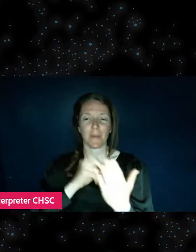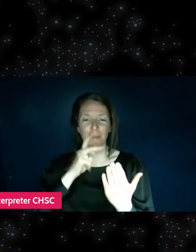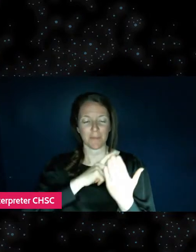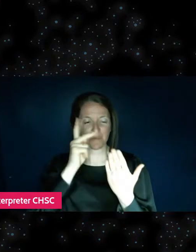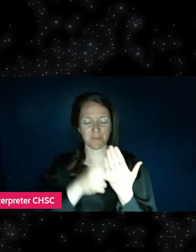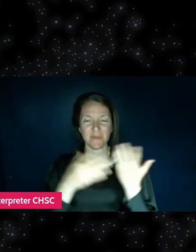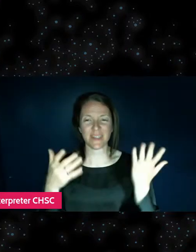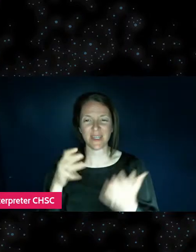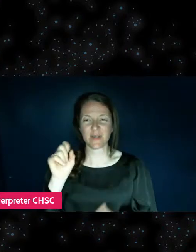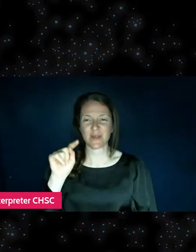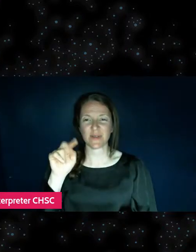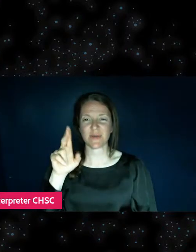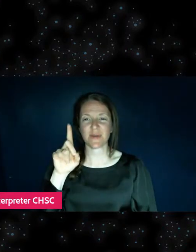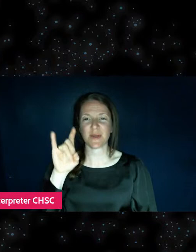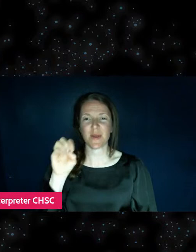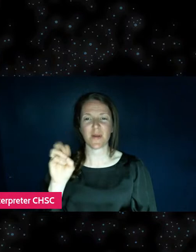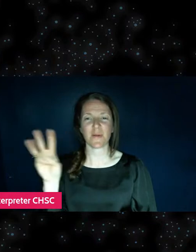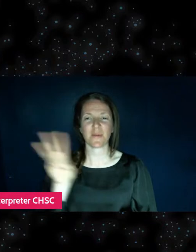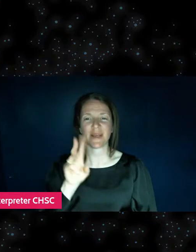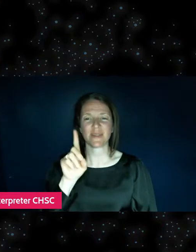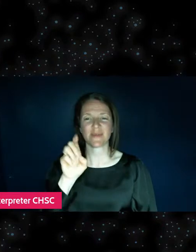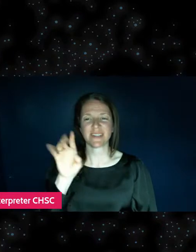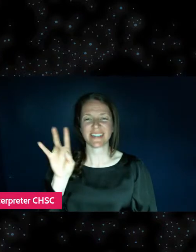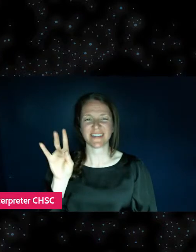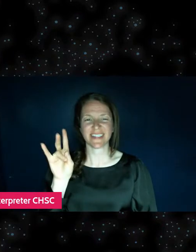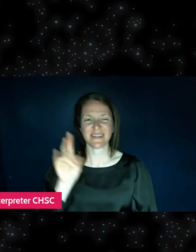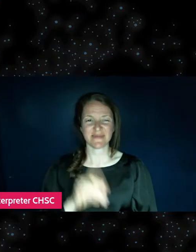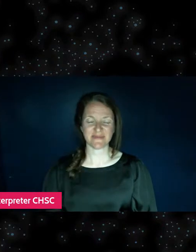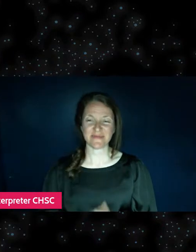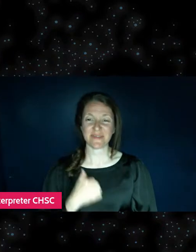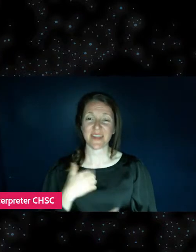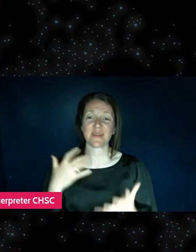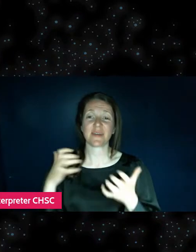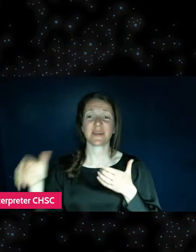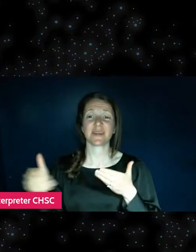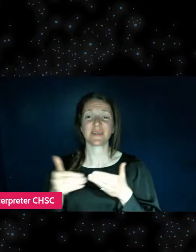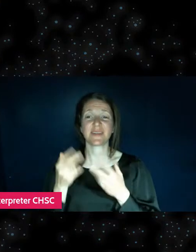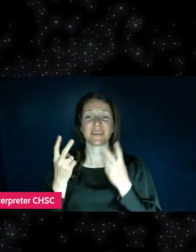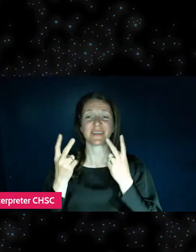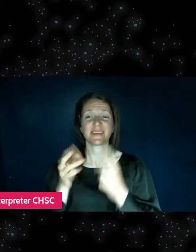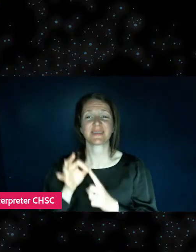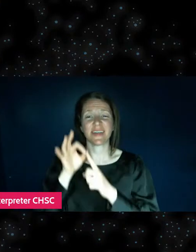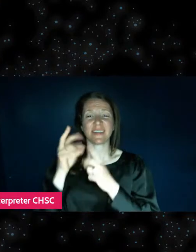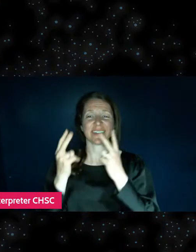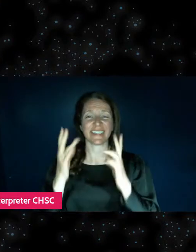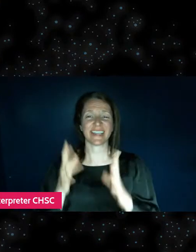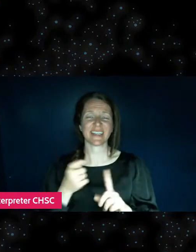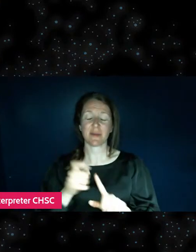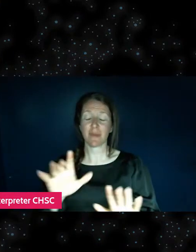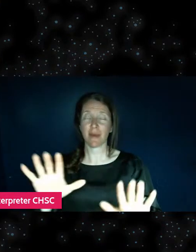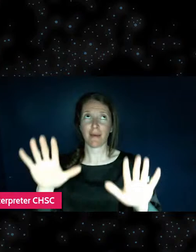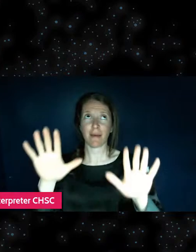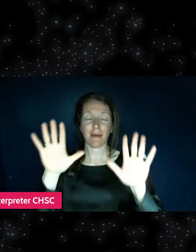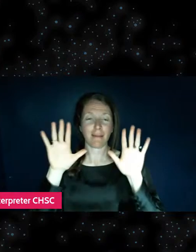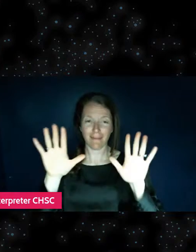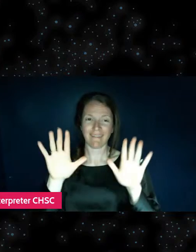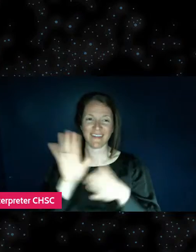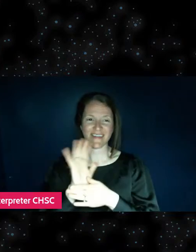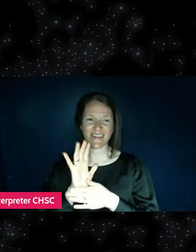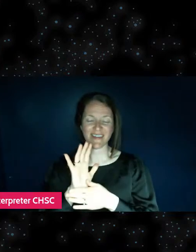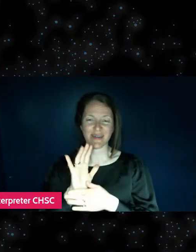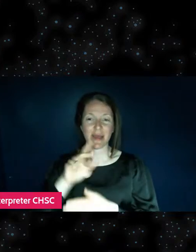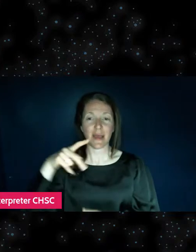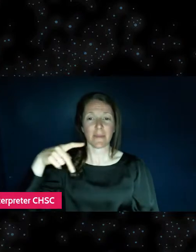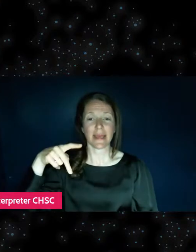117. And I'd like to introduce our special guests from the incredible film, P.S. Burn